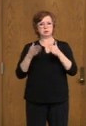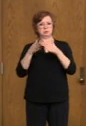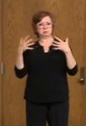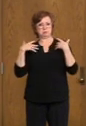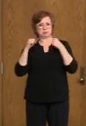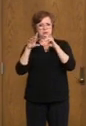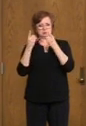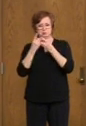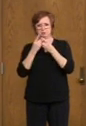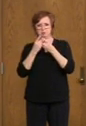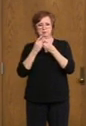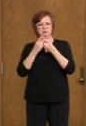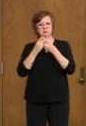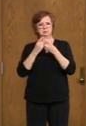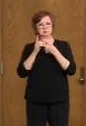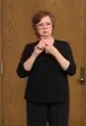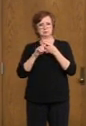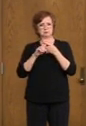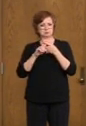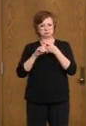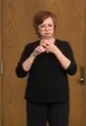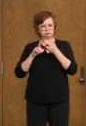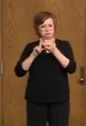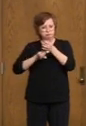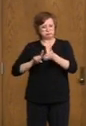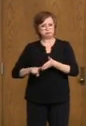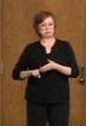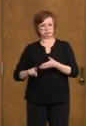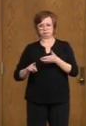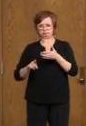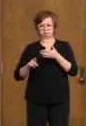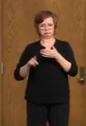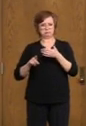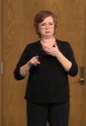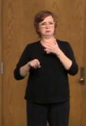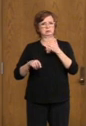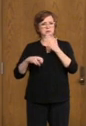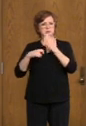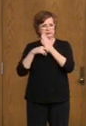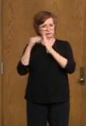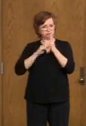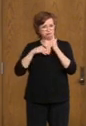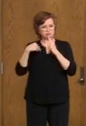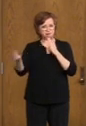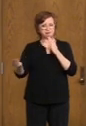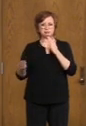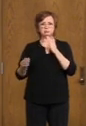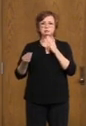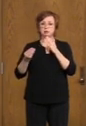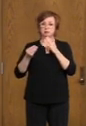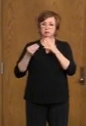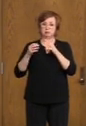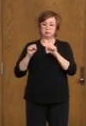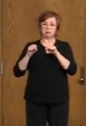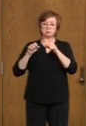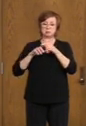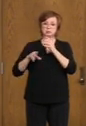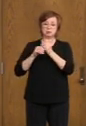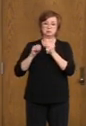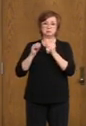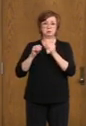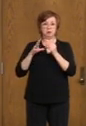being investigated. The fines are in place, and we are looking at added measures that we may avail ourselves to in the days ahead,